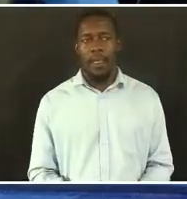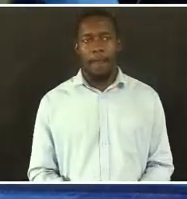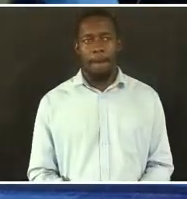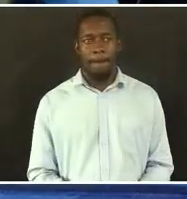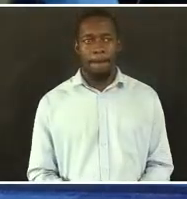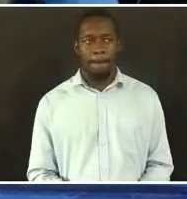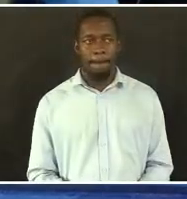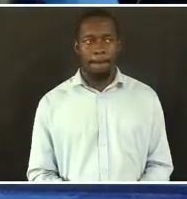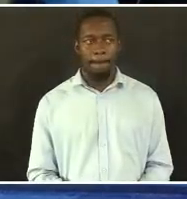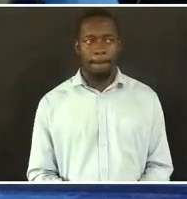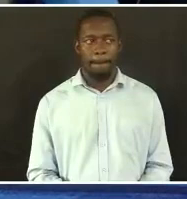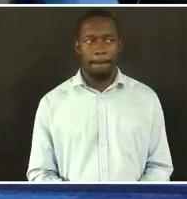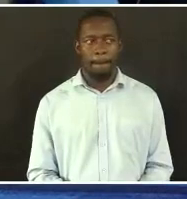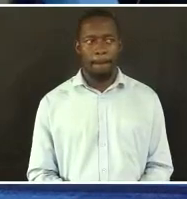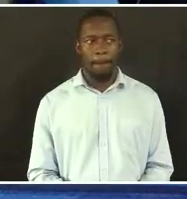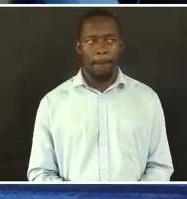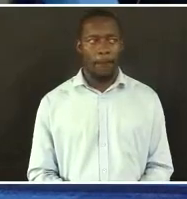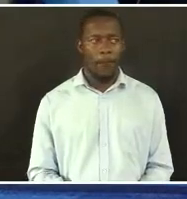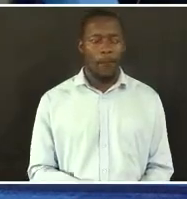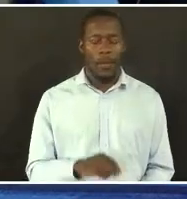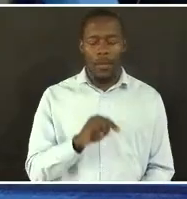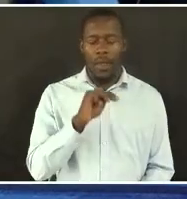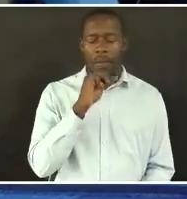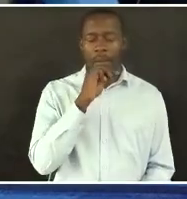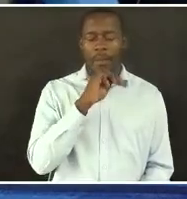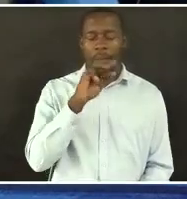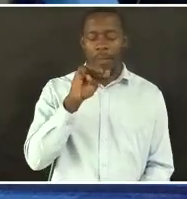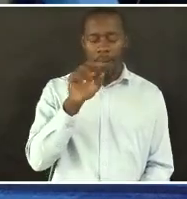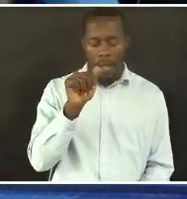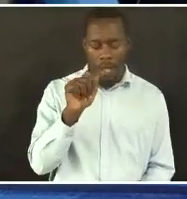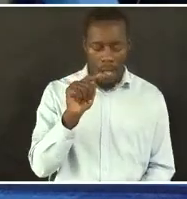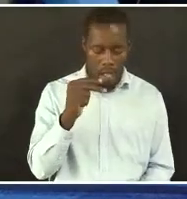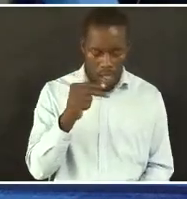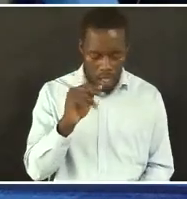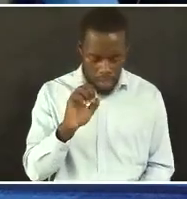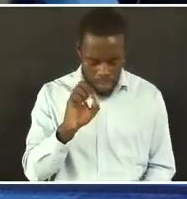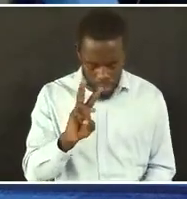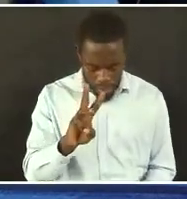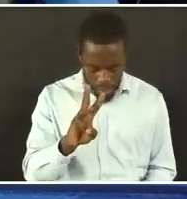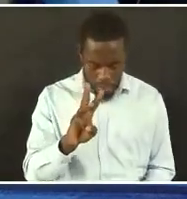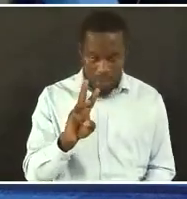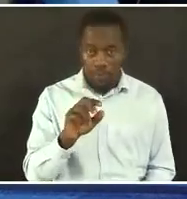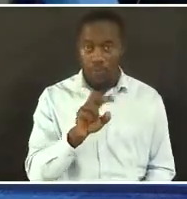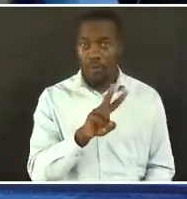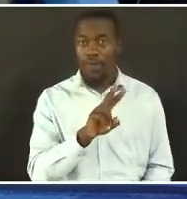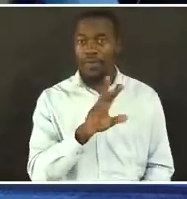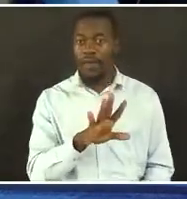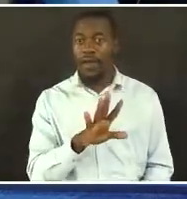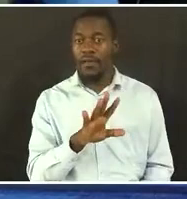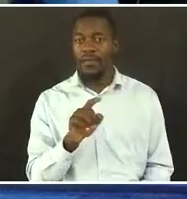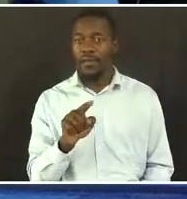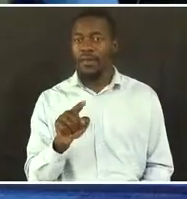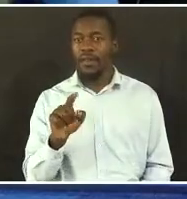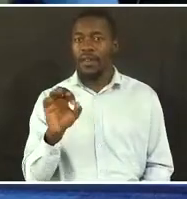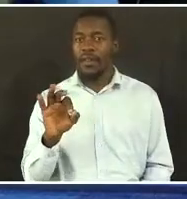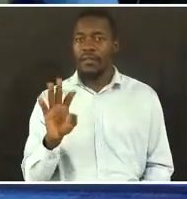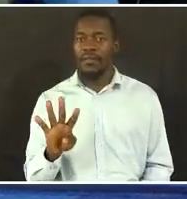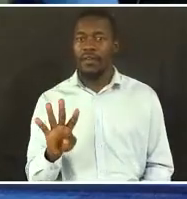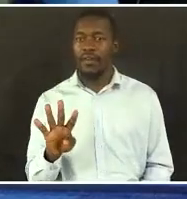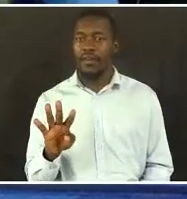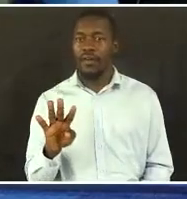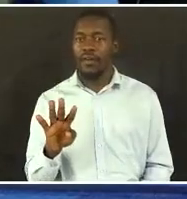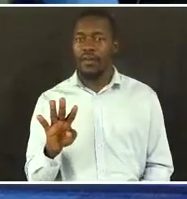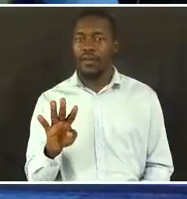text of Matthew 25, verse 34, going to 36. I want to read so